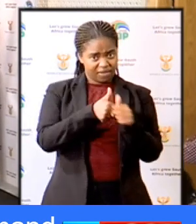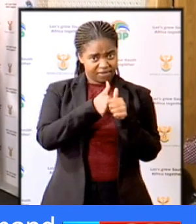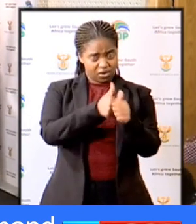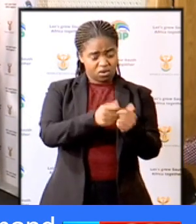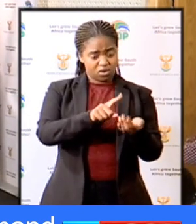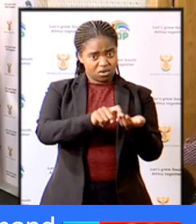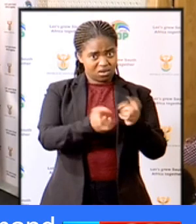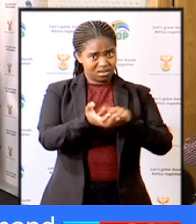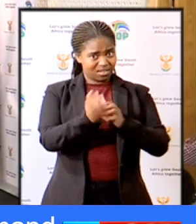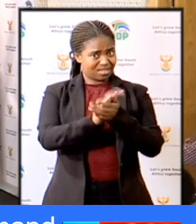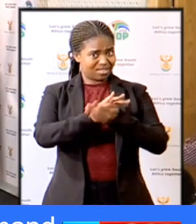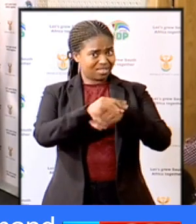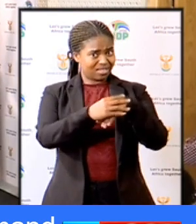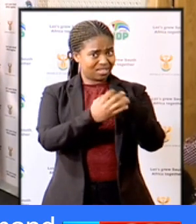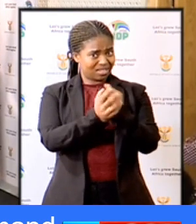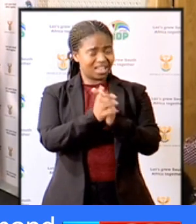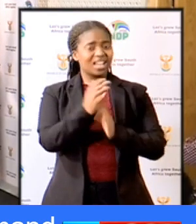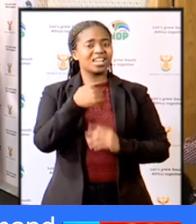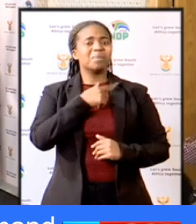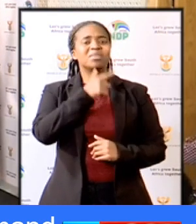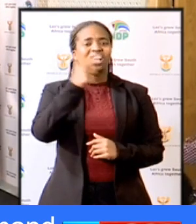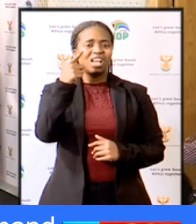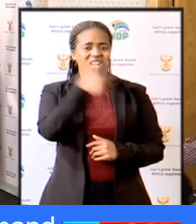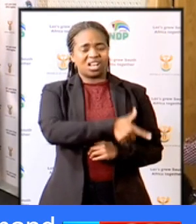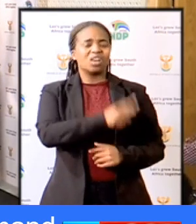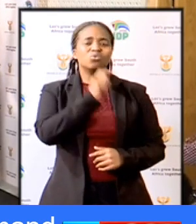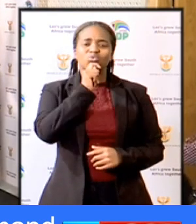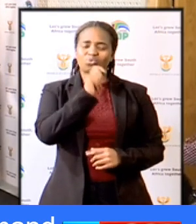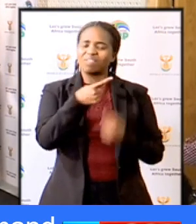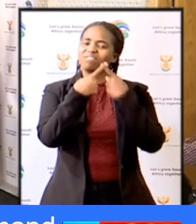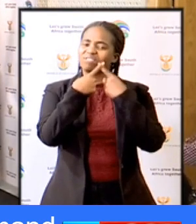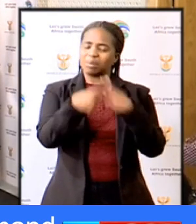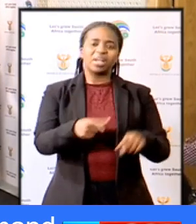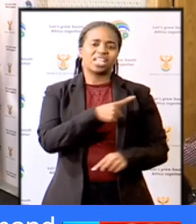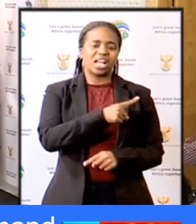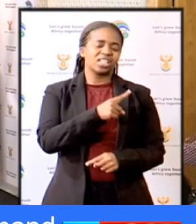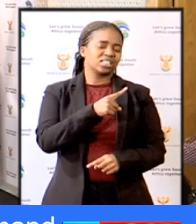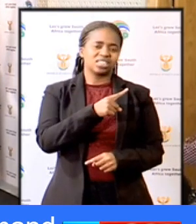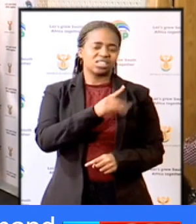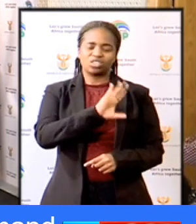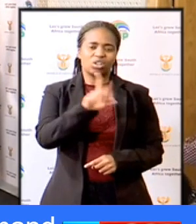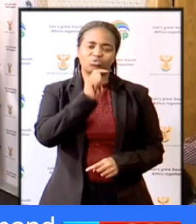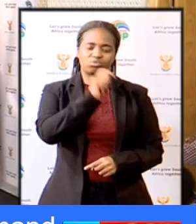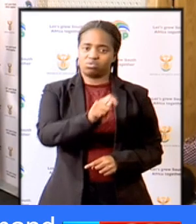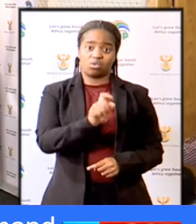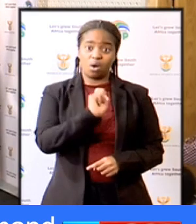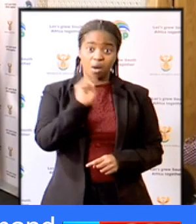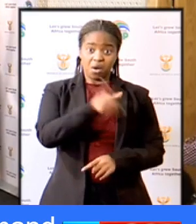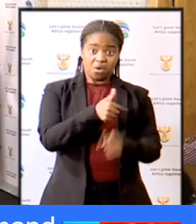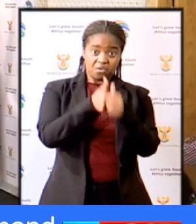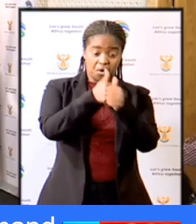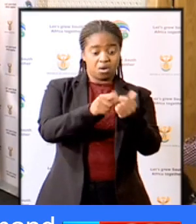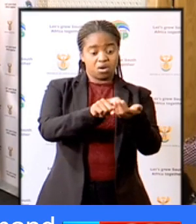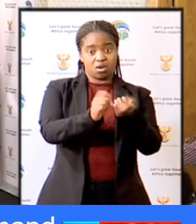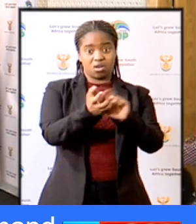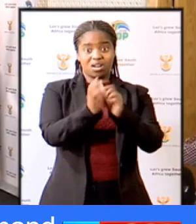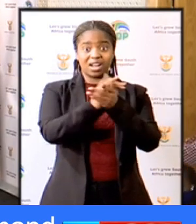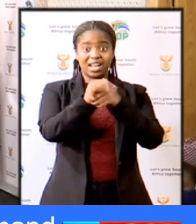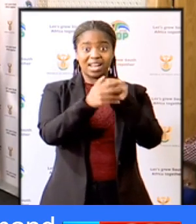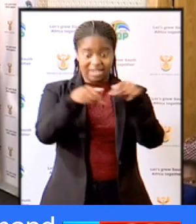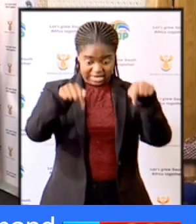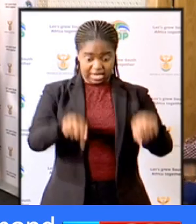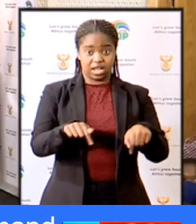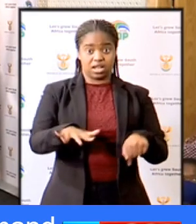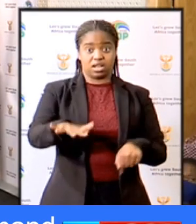sanitizing protocols. I just want to tell you that is not, it's not true that everyone is following that. Even here in